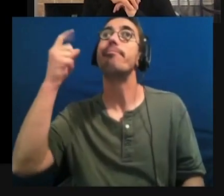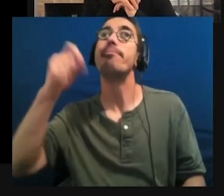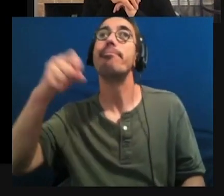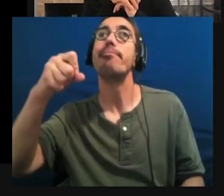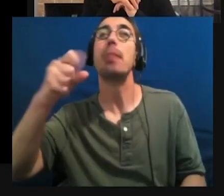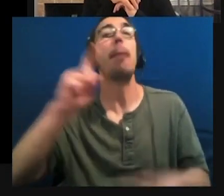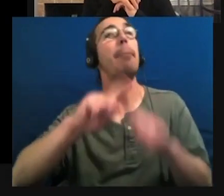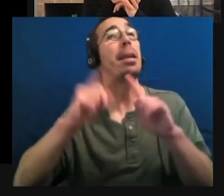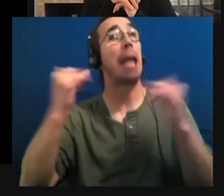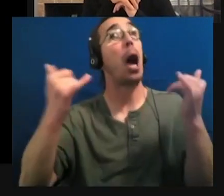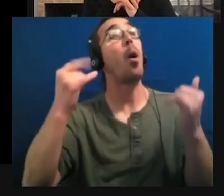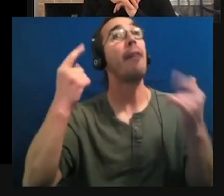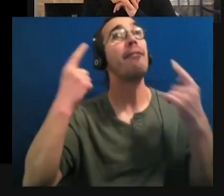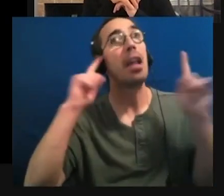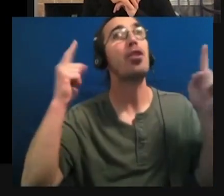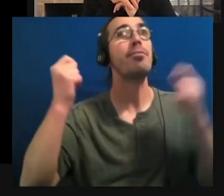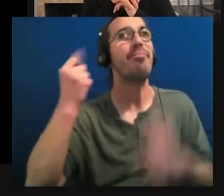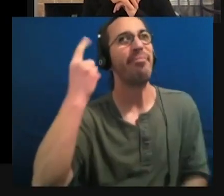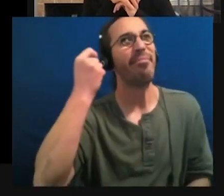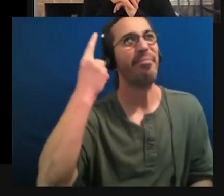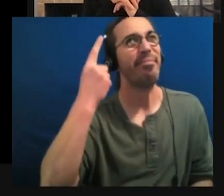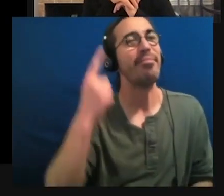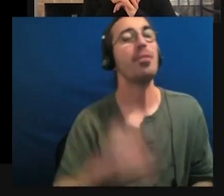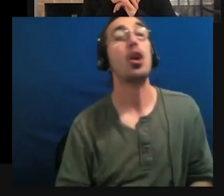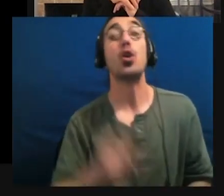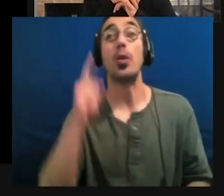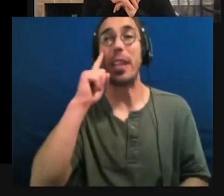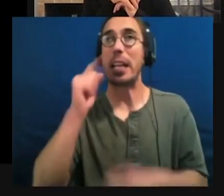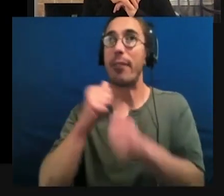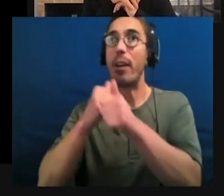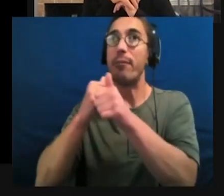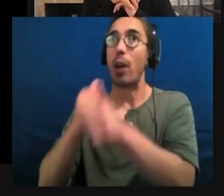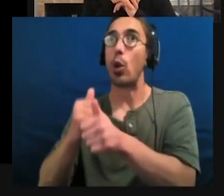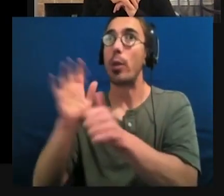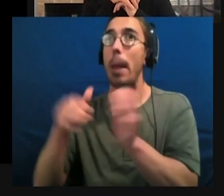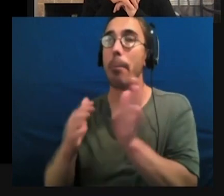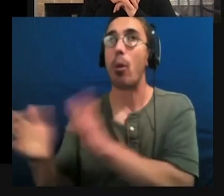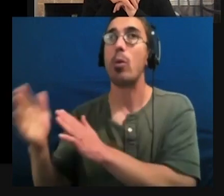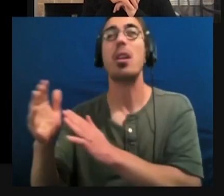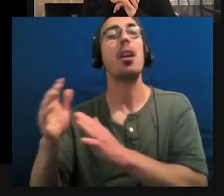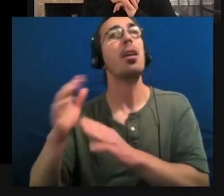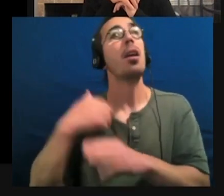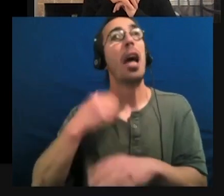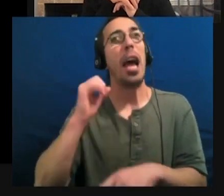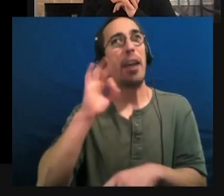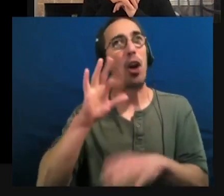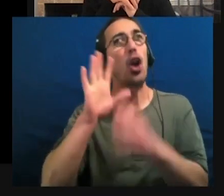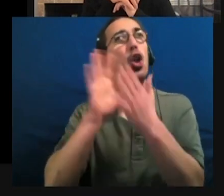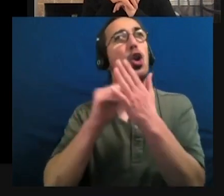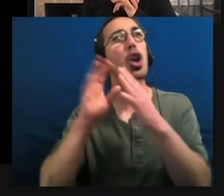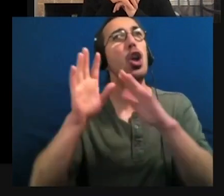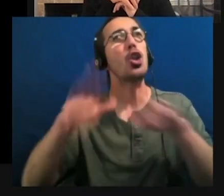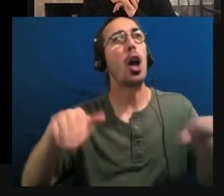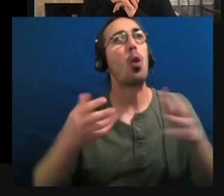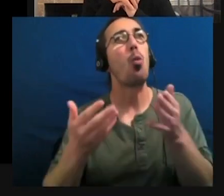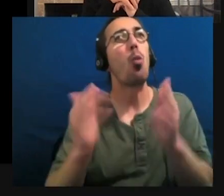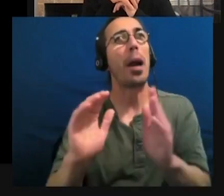when I could probably have it down by now, if slower learning and movement, or learning in childish ways wasn't so looked down